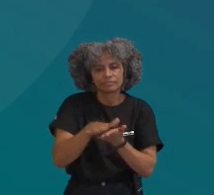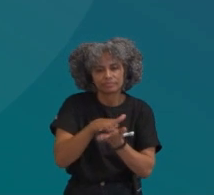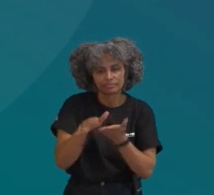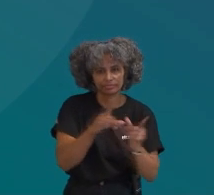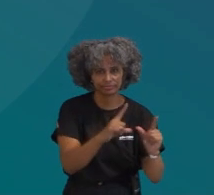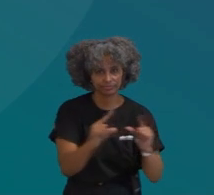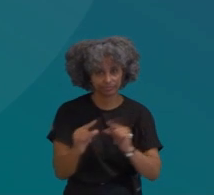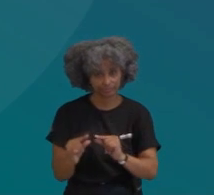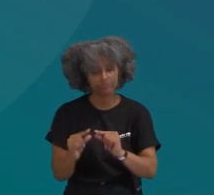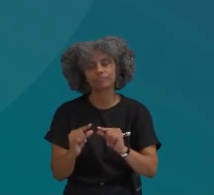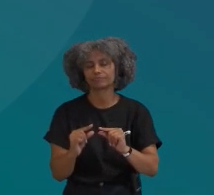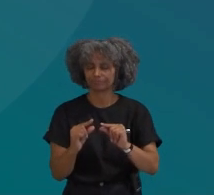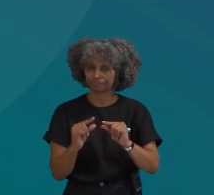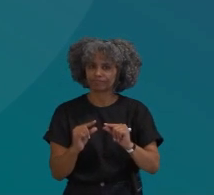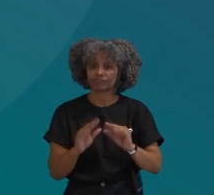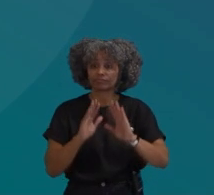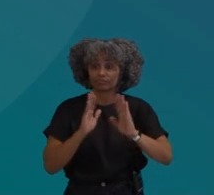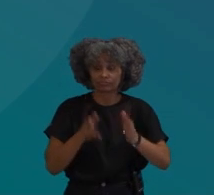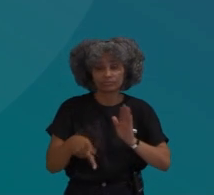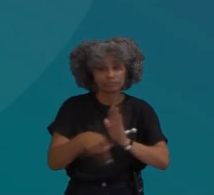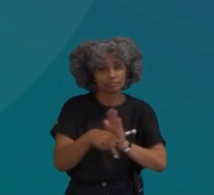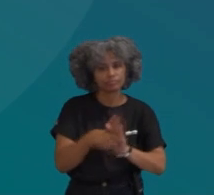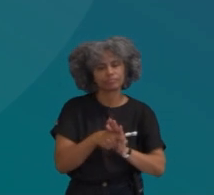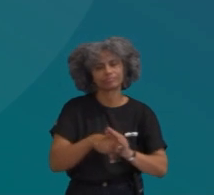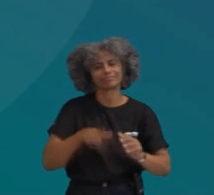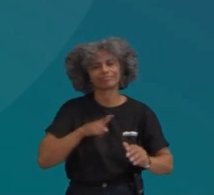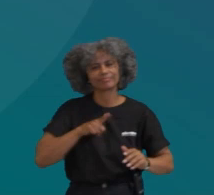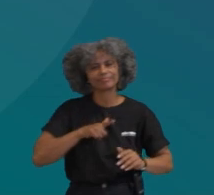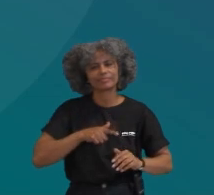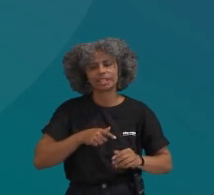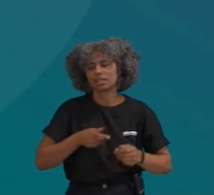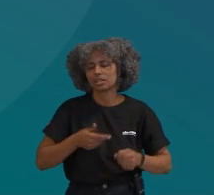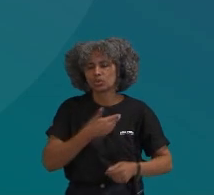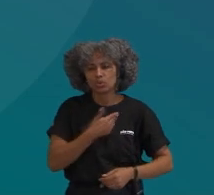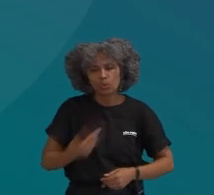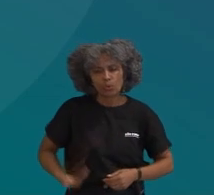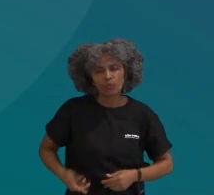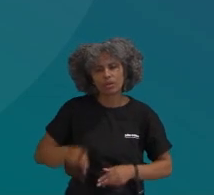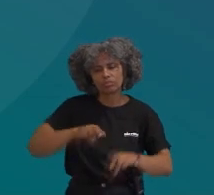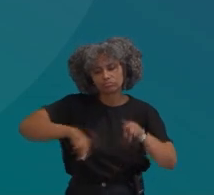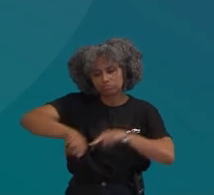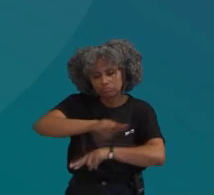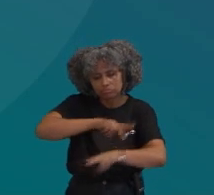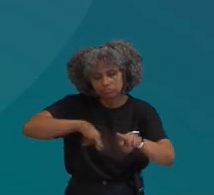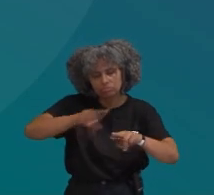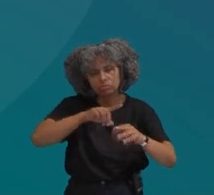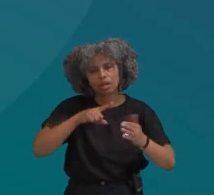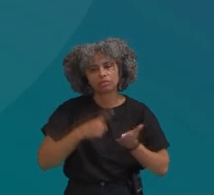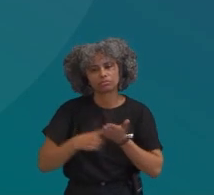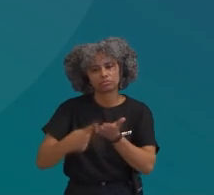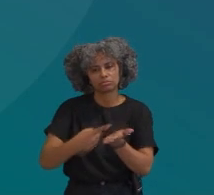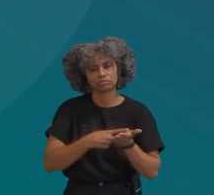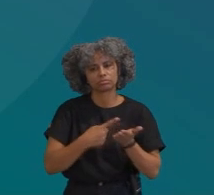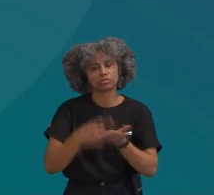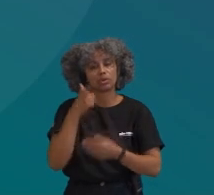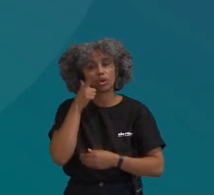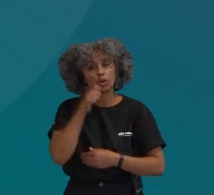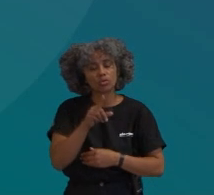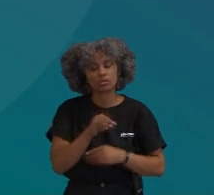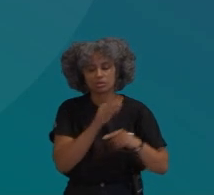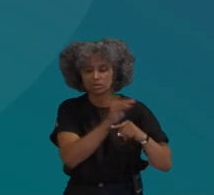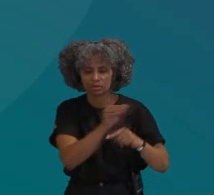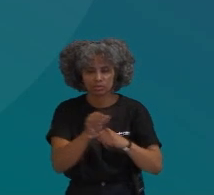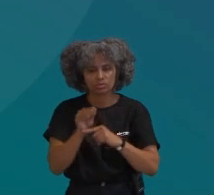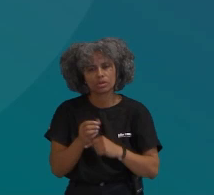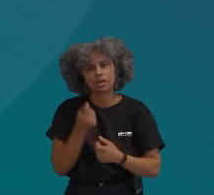multi-level governments. And the intention of it was to clear alien vegetation in some of our catchment areas. And you can see the statistics there, but